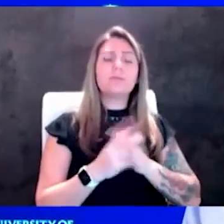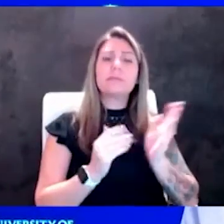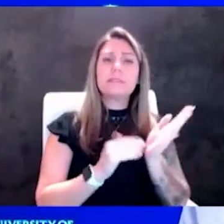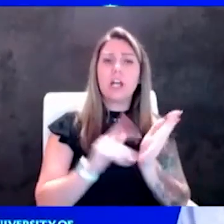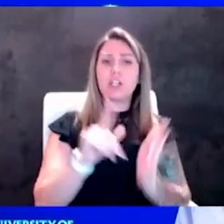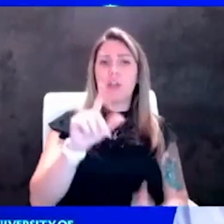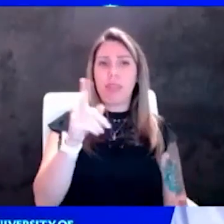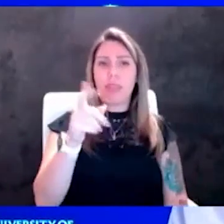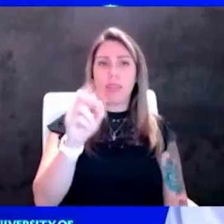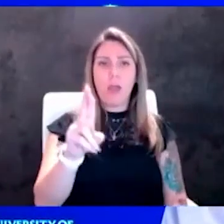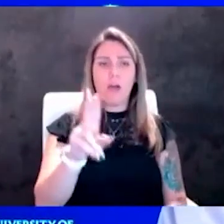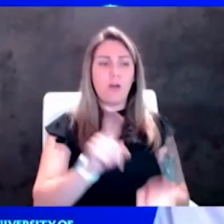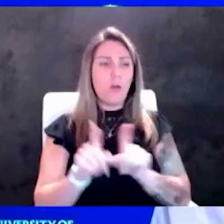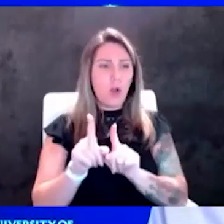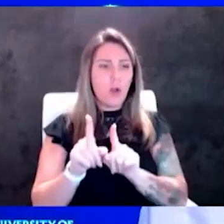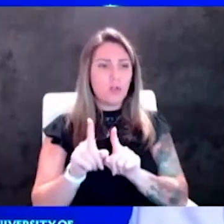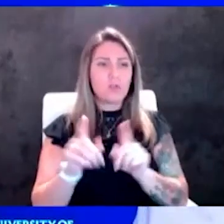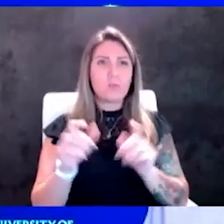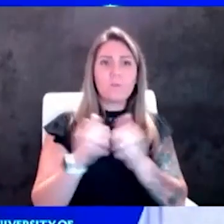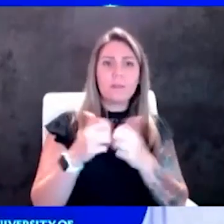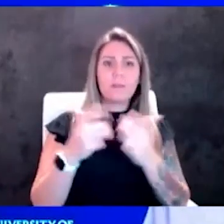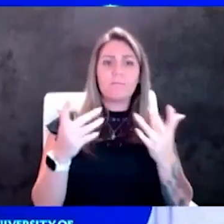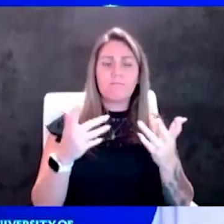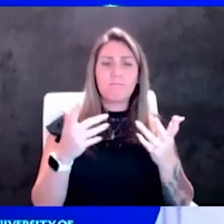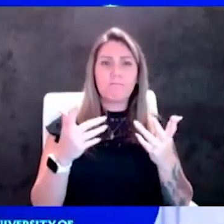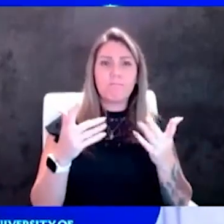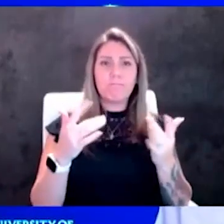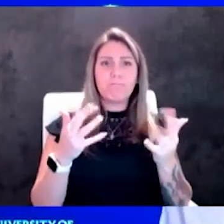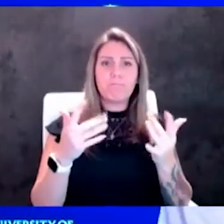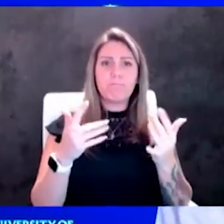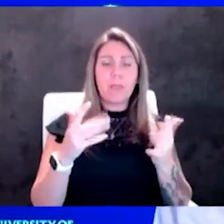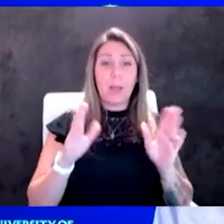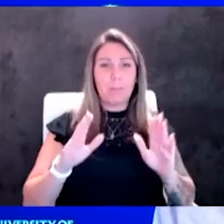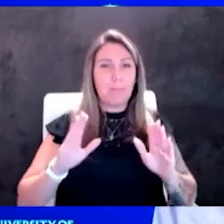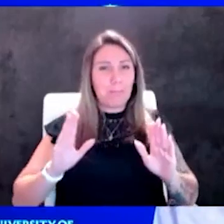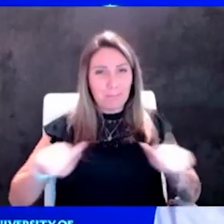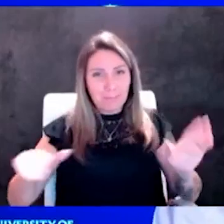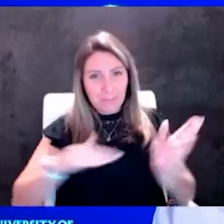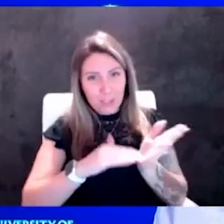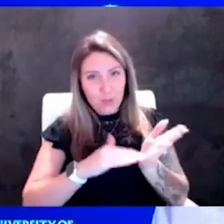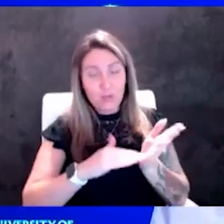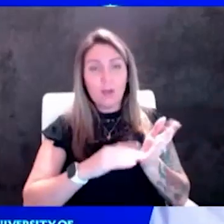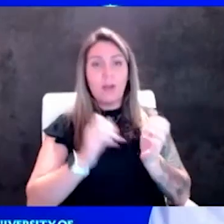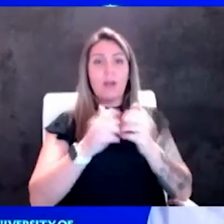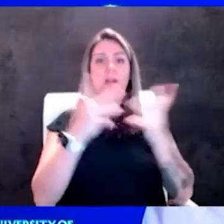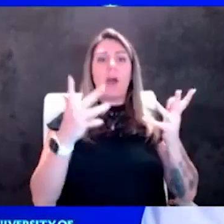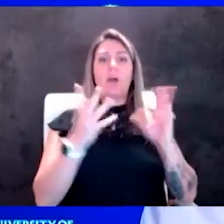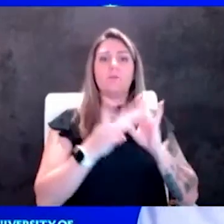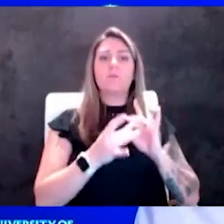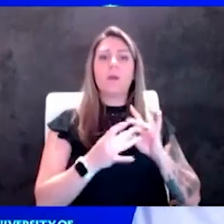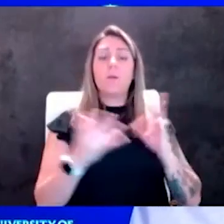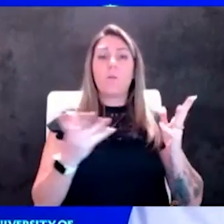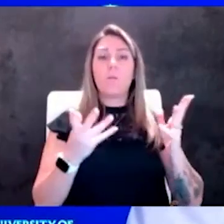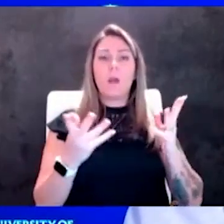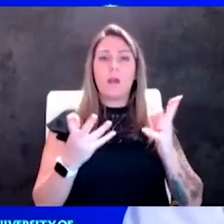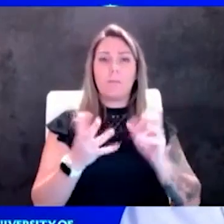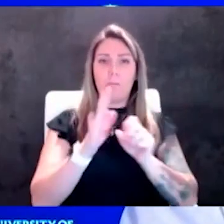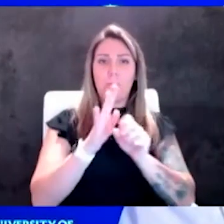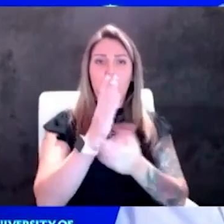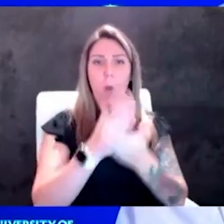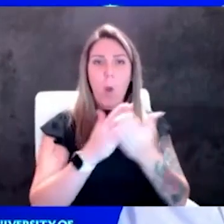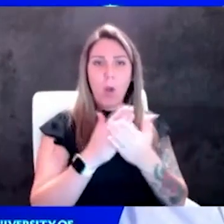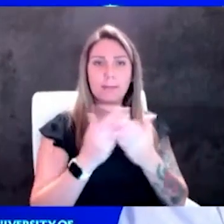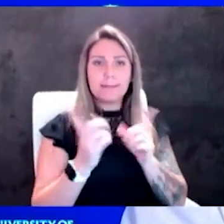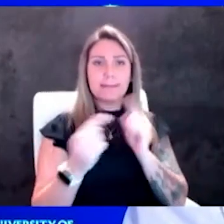with the fact that he is a pediatrician, I think a lot of it had to deal with one of the components in these antibacterial